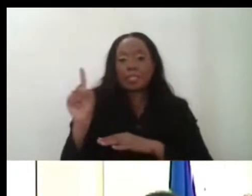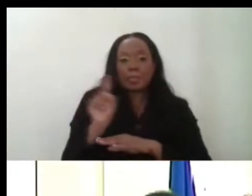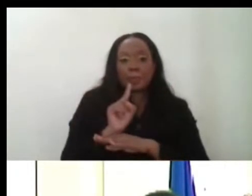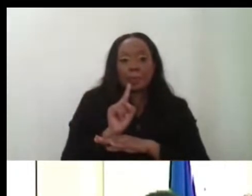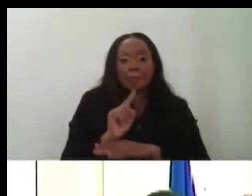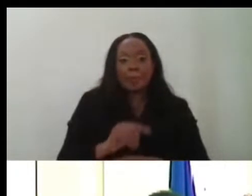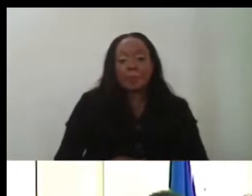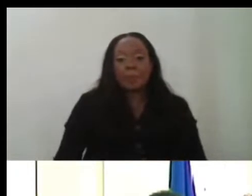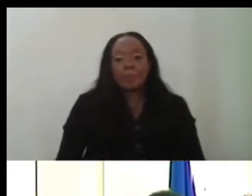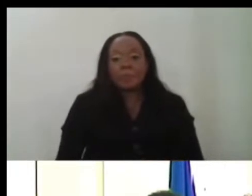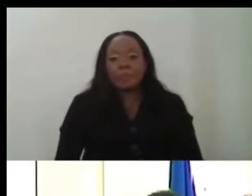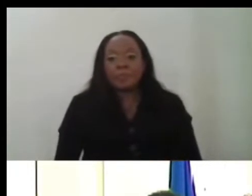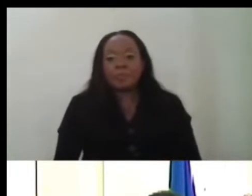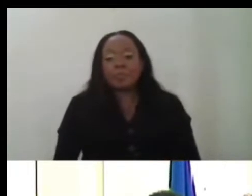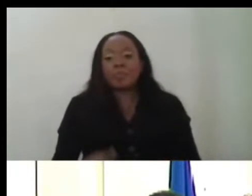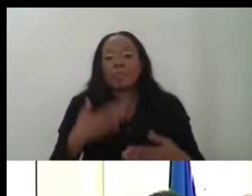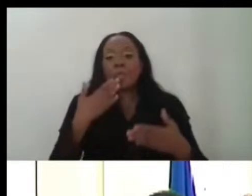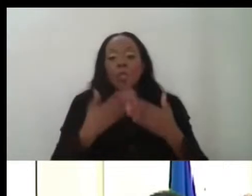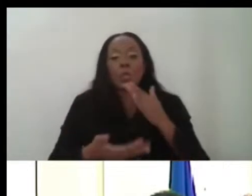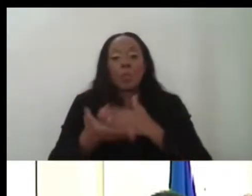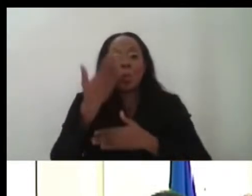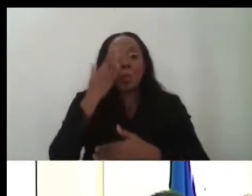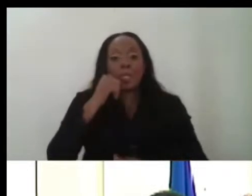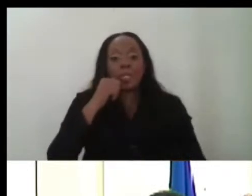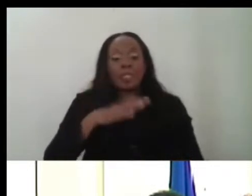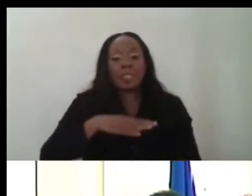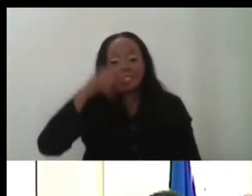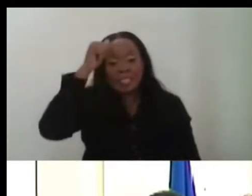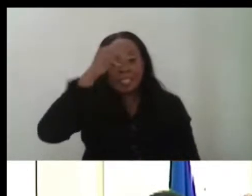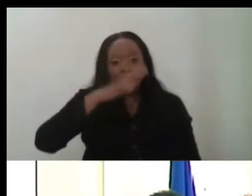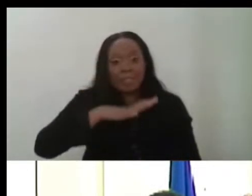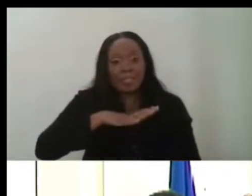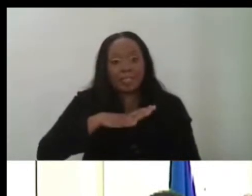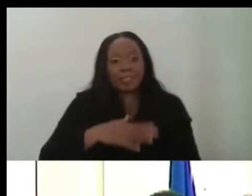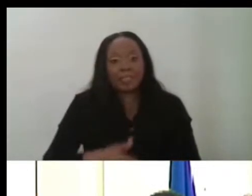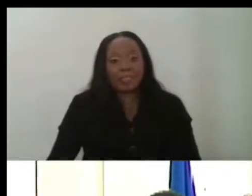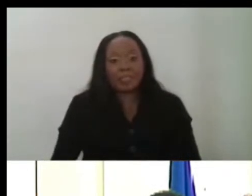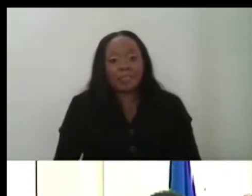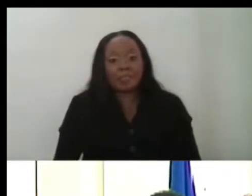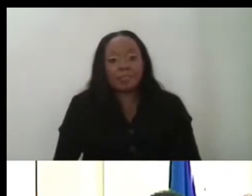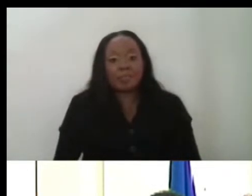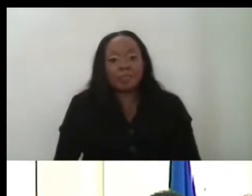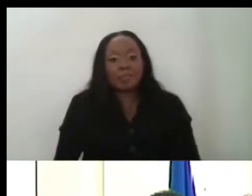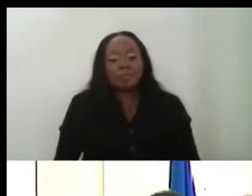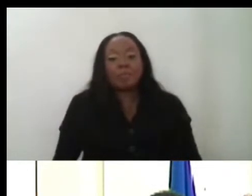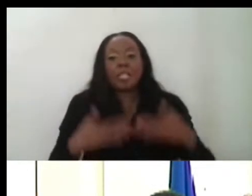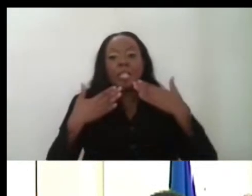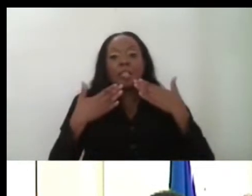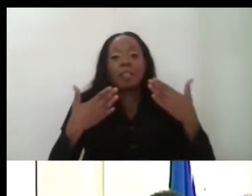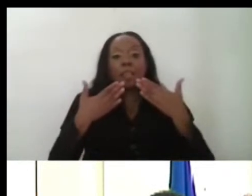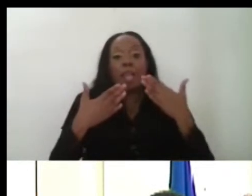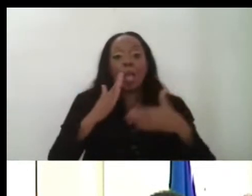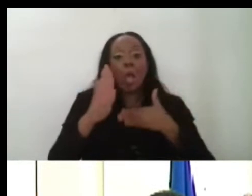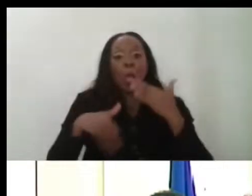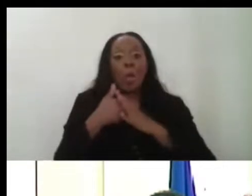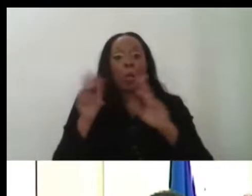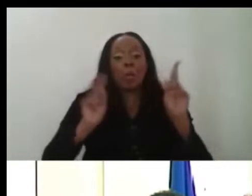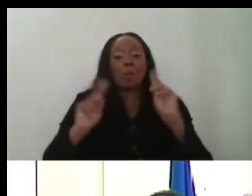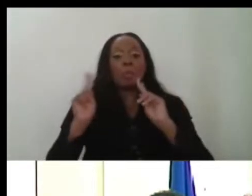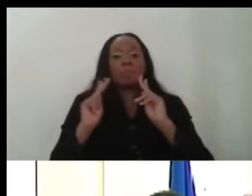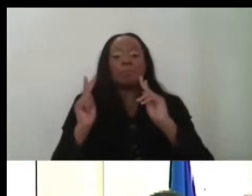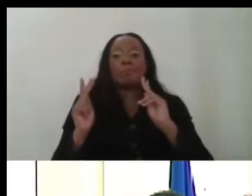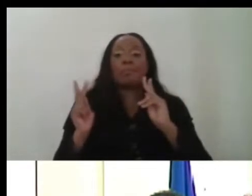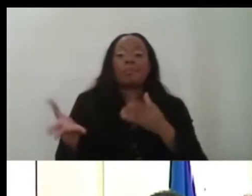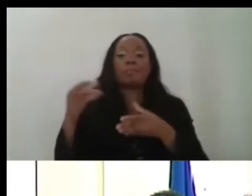Good morning, ladies and gentlemen. First of all, we want to thank all of you for your participation here for making this press